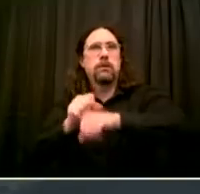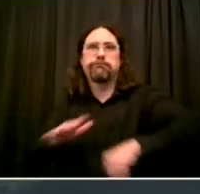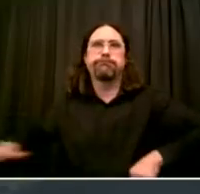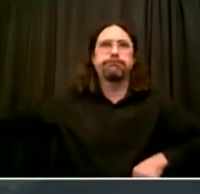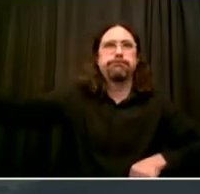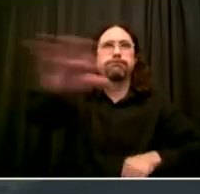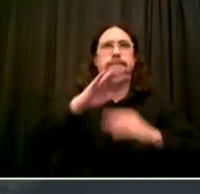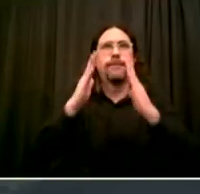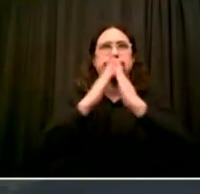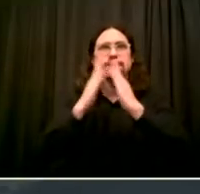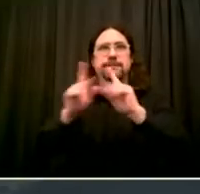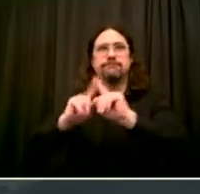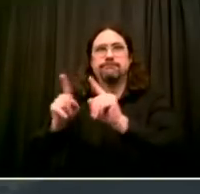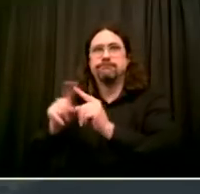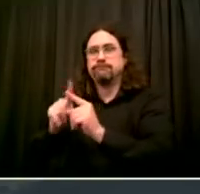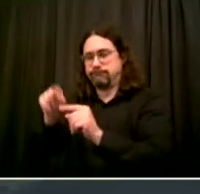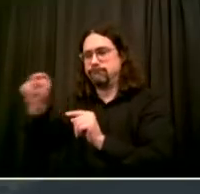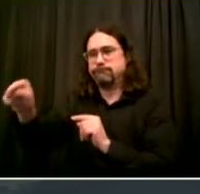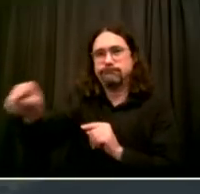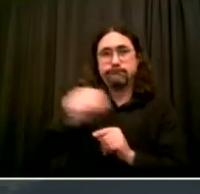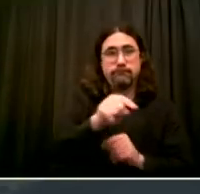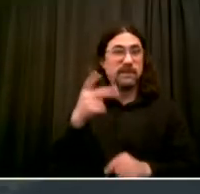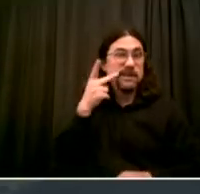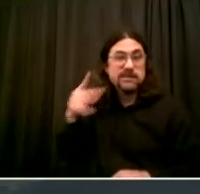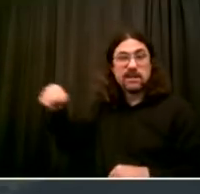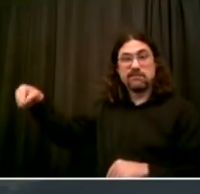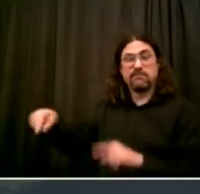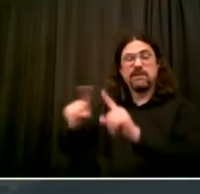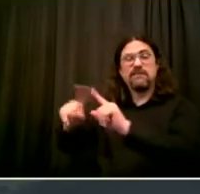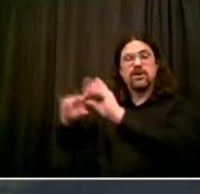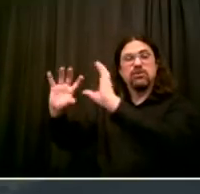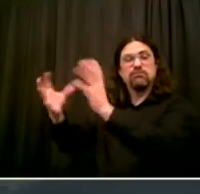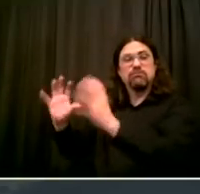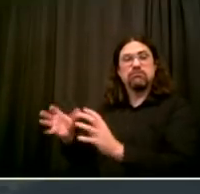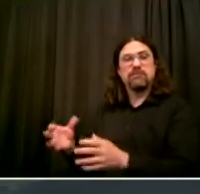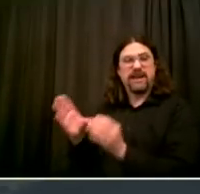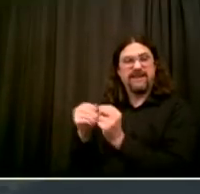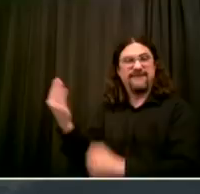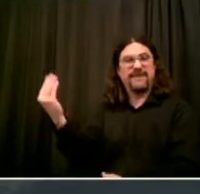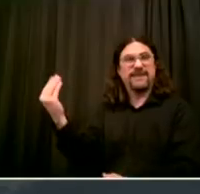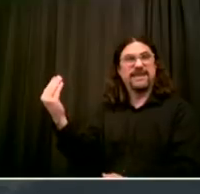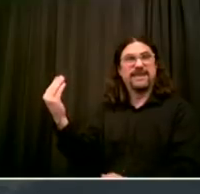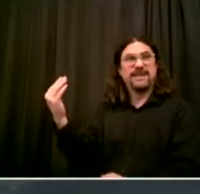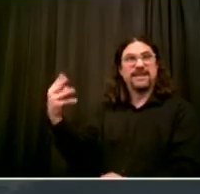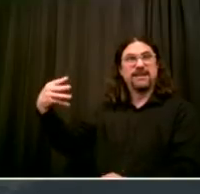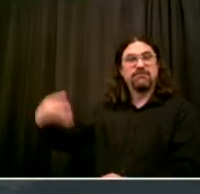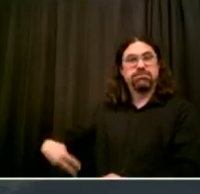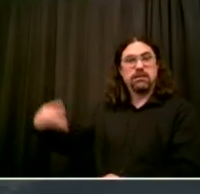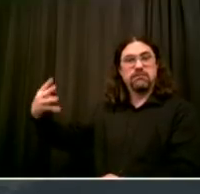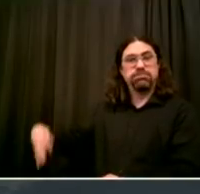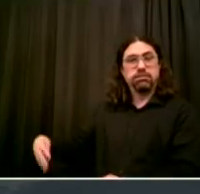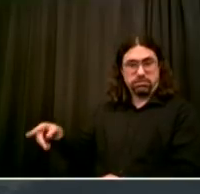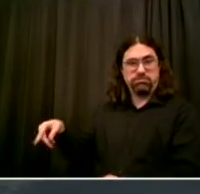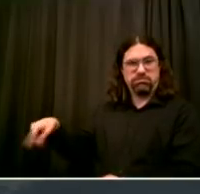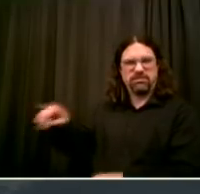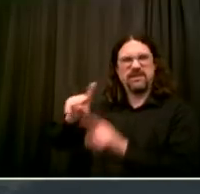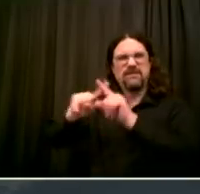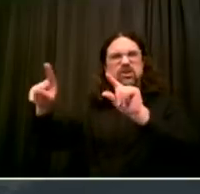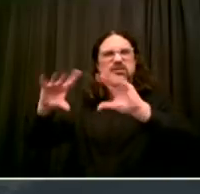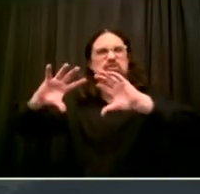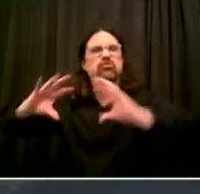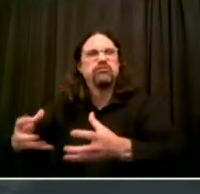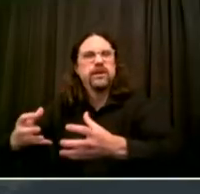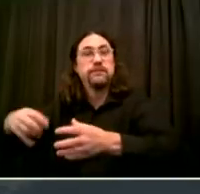will actually hire the resource navigators from local communities. They're going to be familiar with all the neighborhoods of the city. They're going to